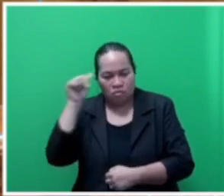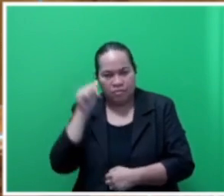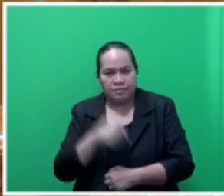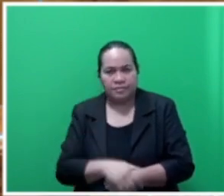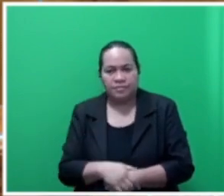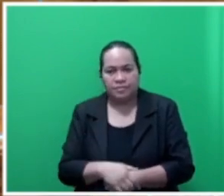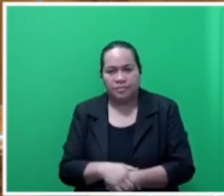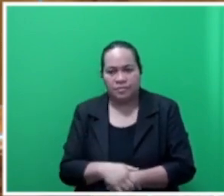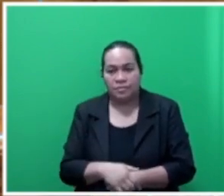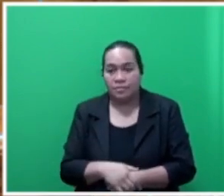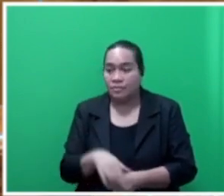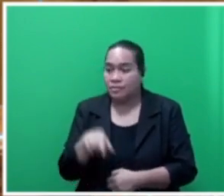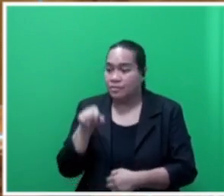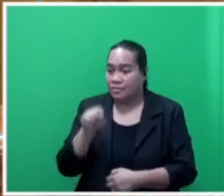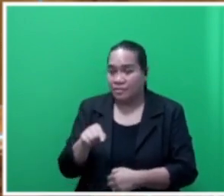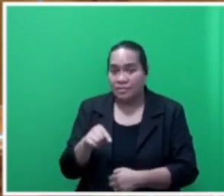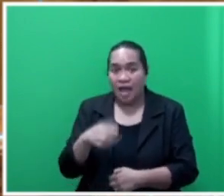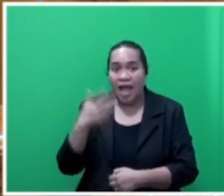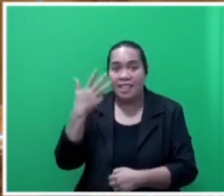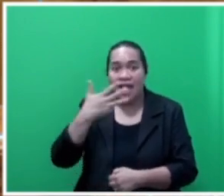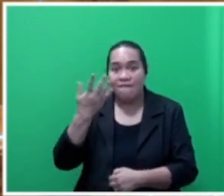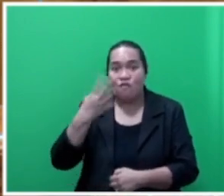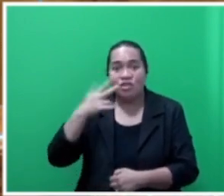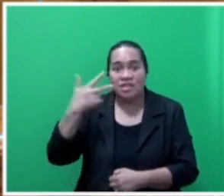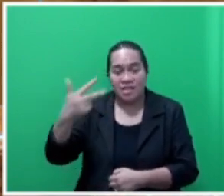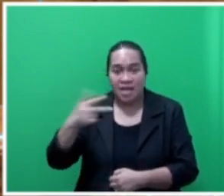They only became independent in 1948.